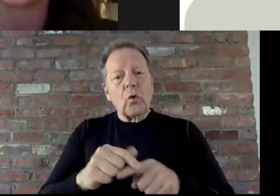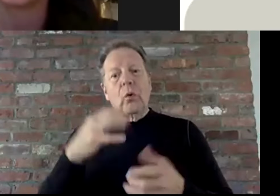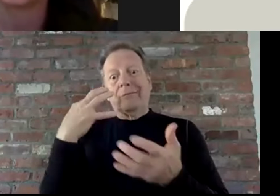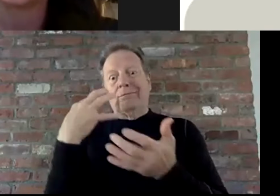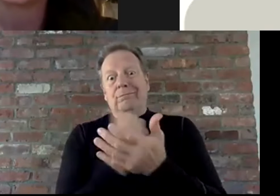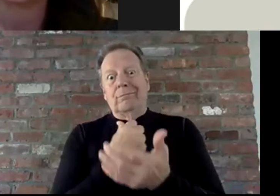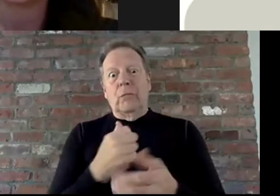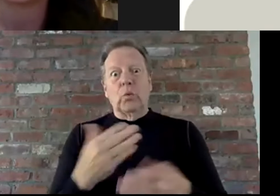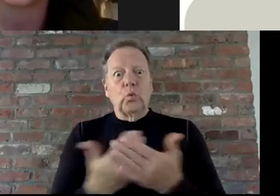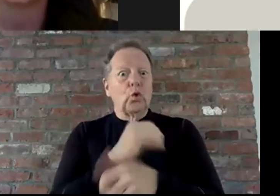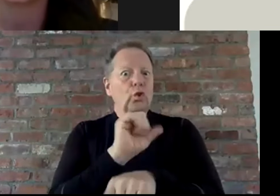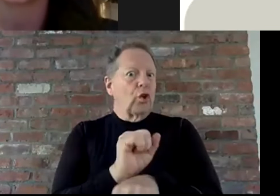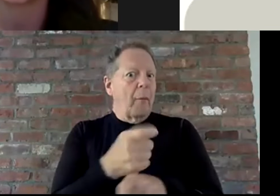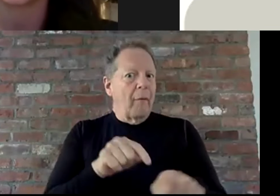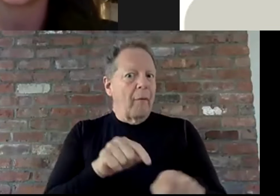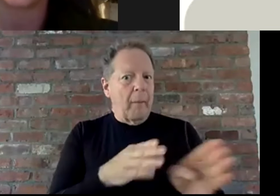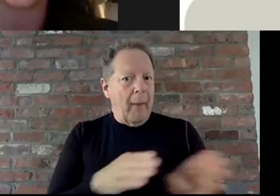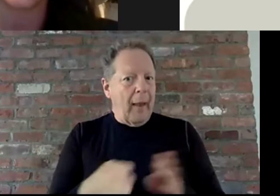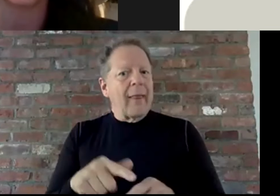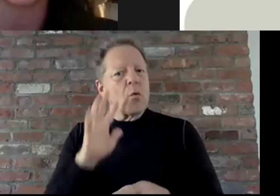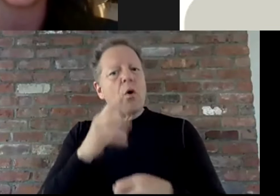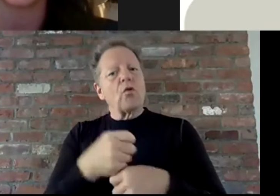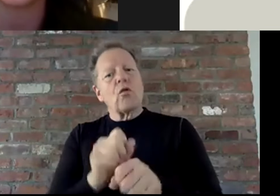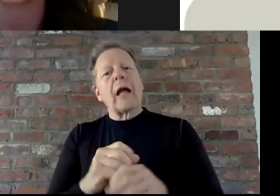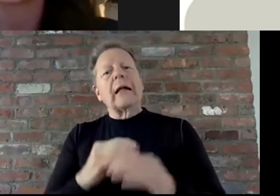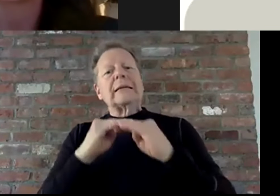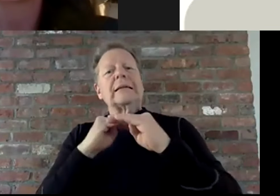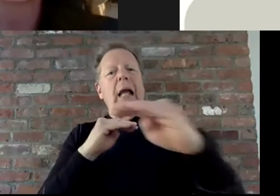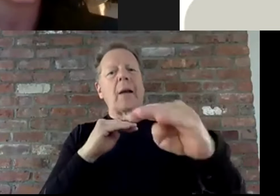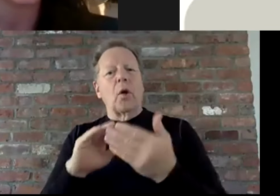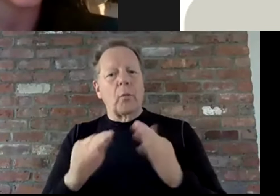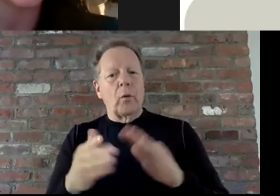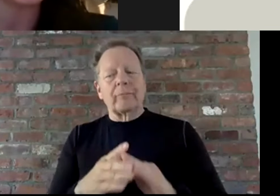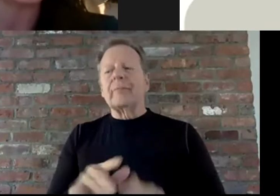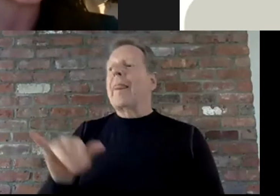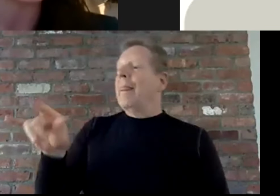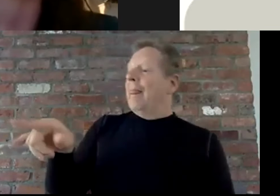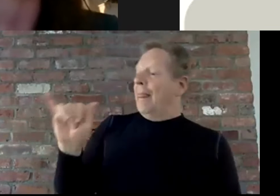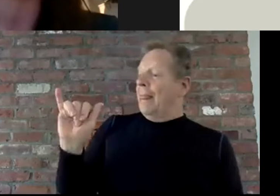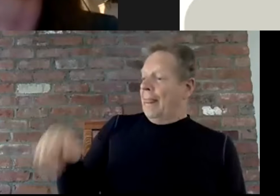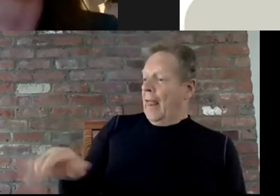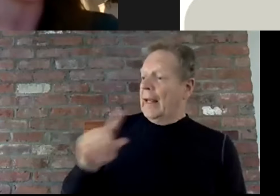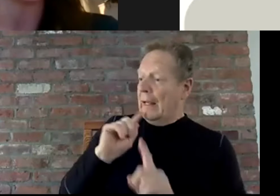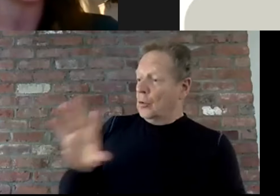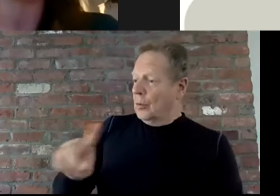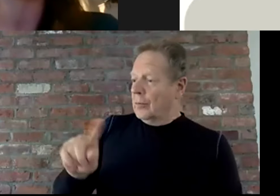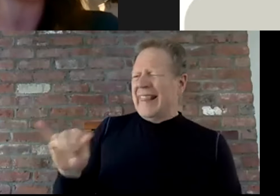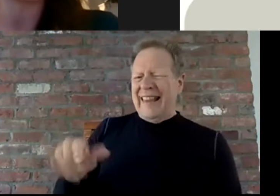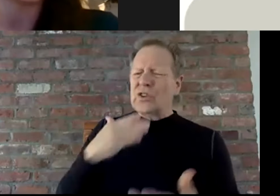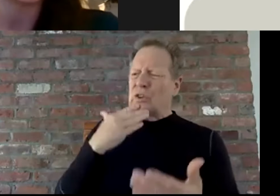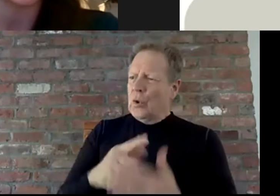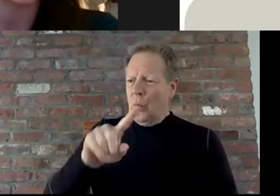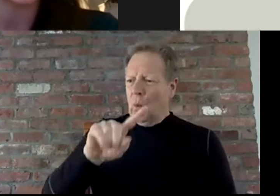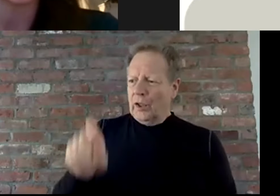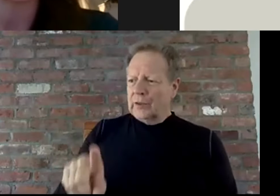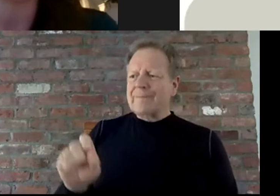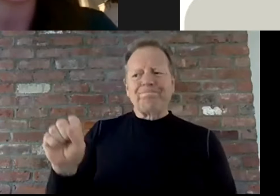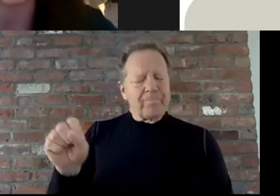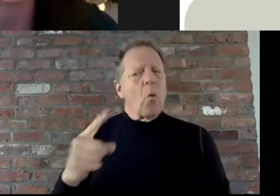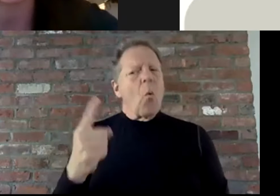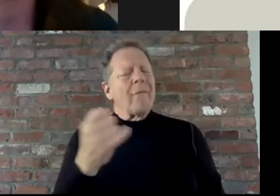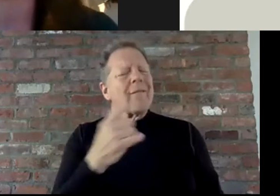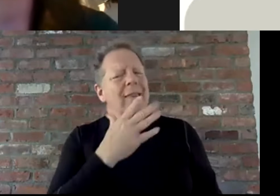planning? Keeping in mind this helps create sustainable communities. That is, that's a really good question. And one of the things that